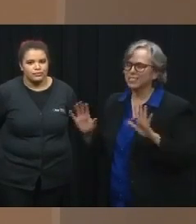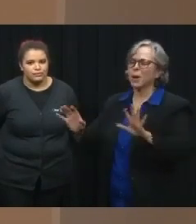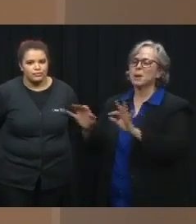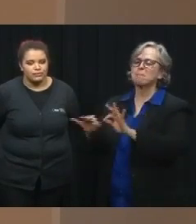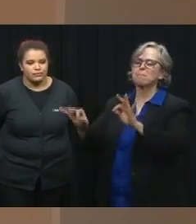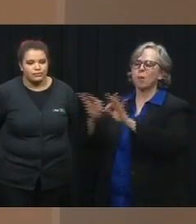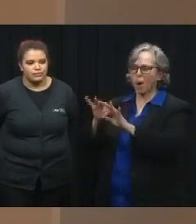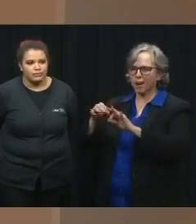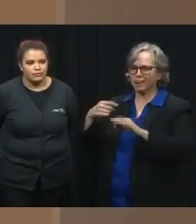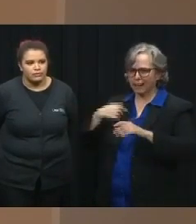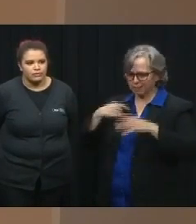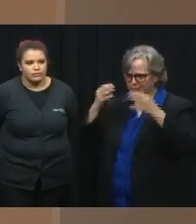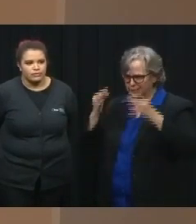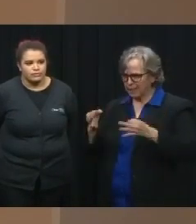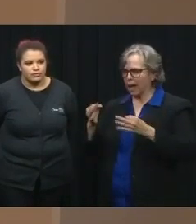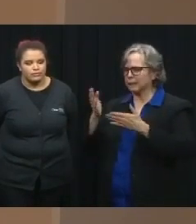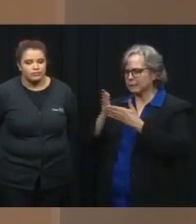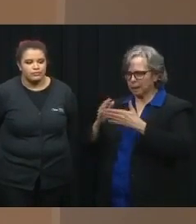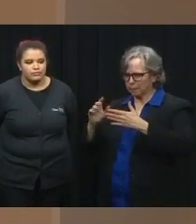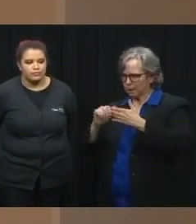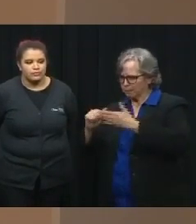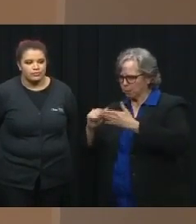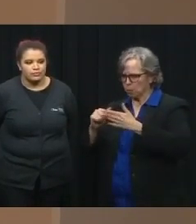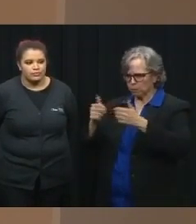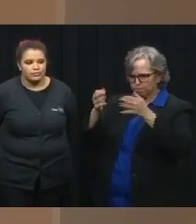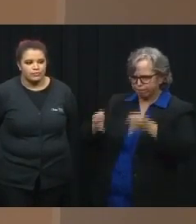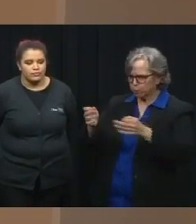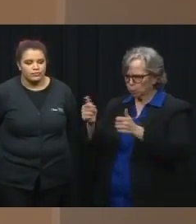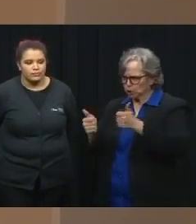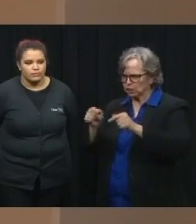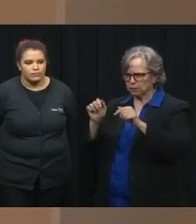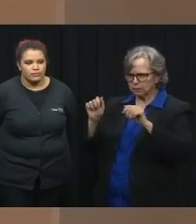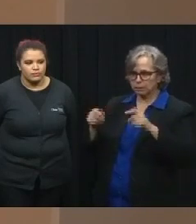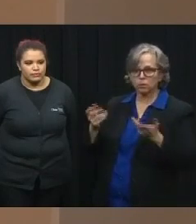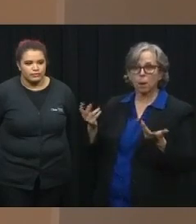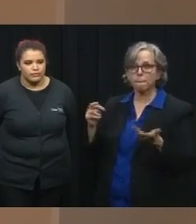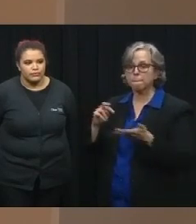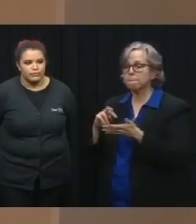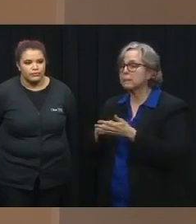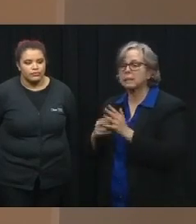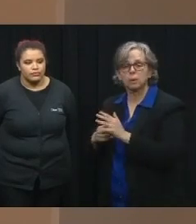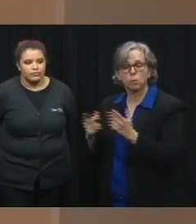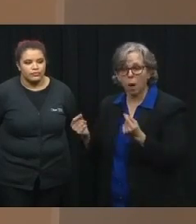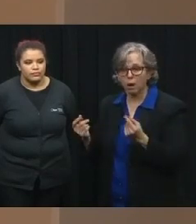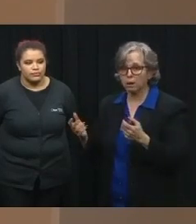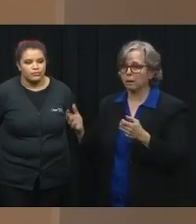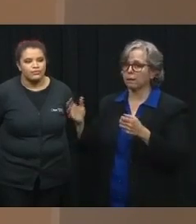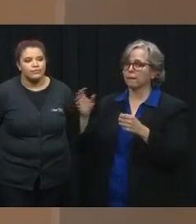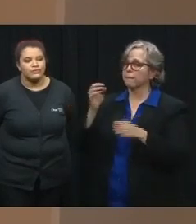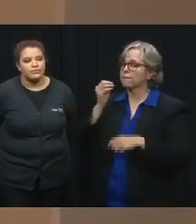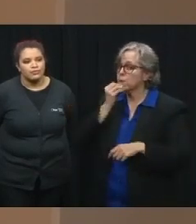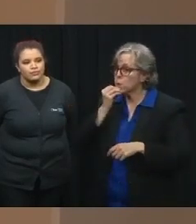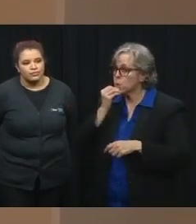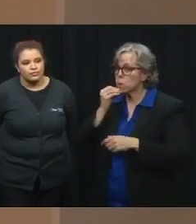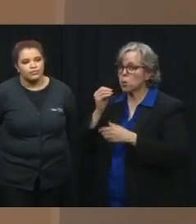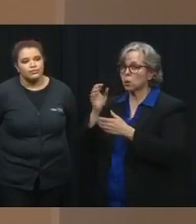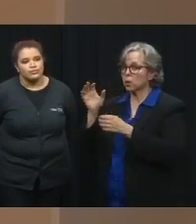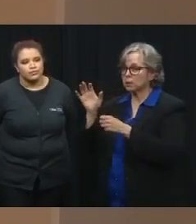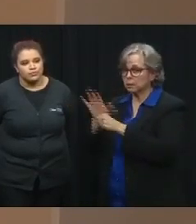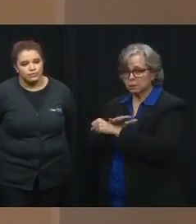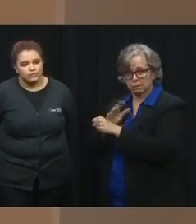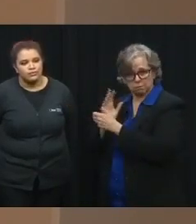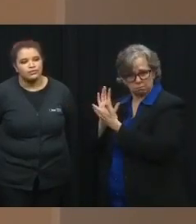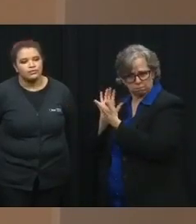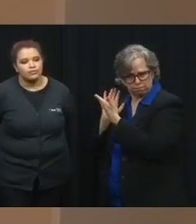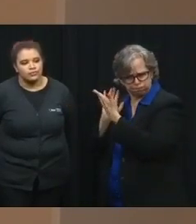And so what we've done is we've left the entire food supply chain open. All of these stores are